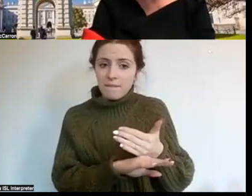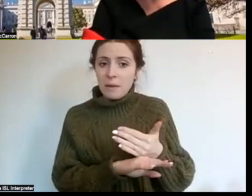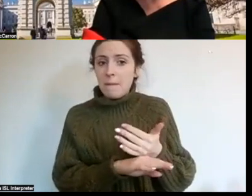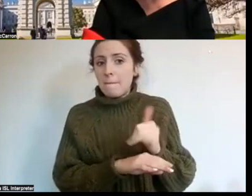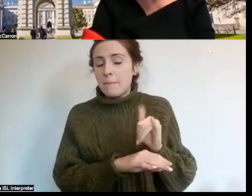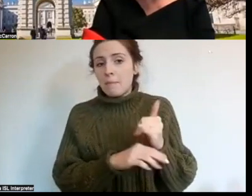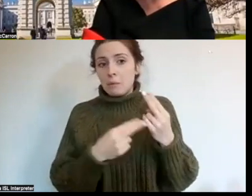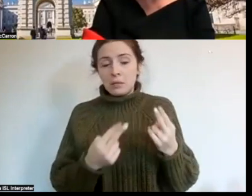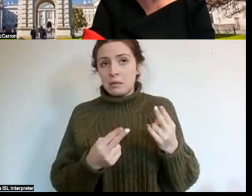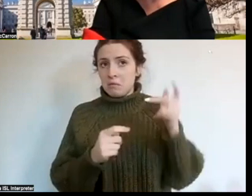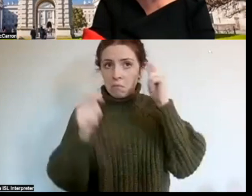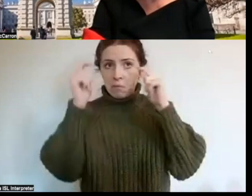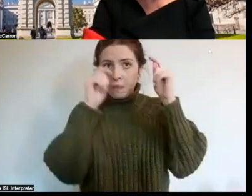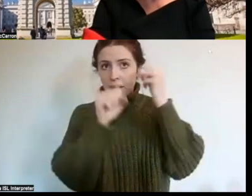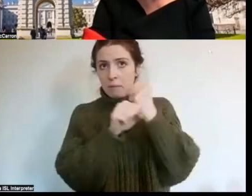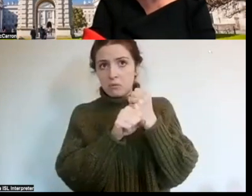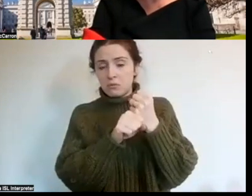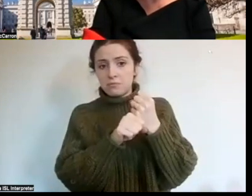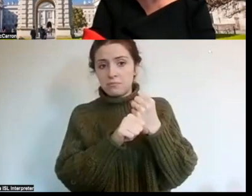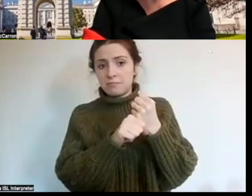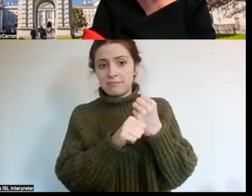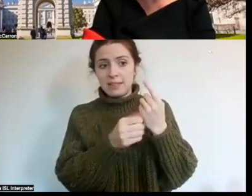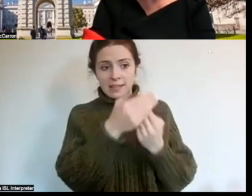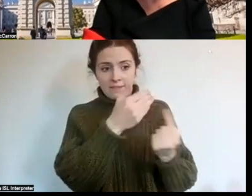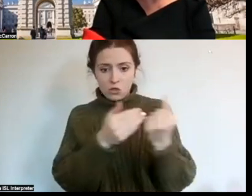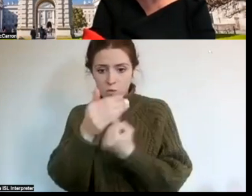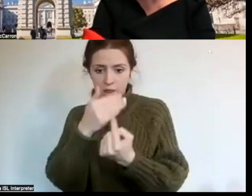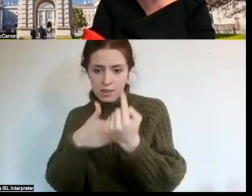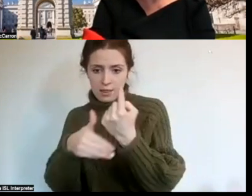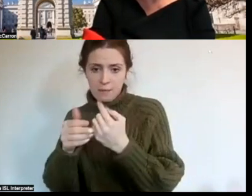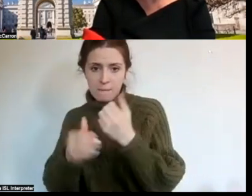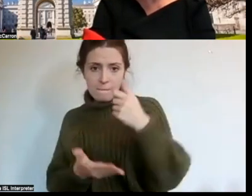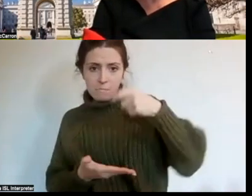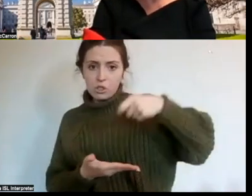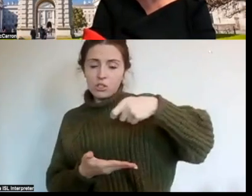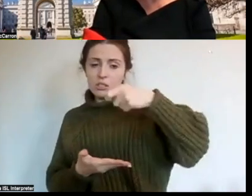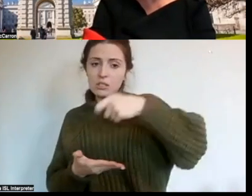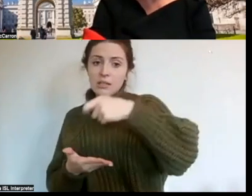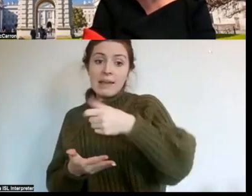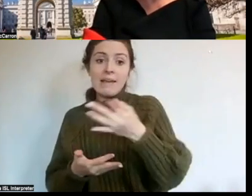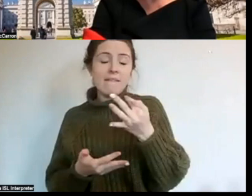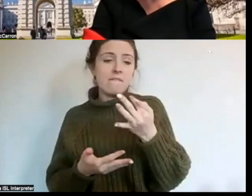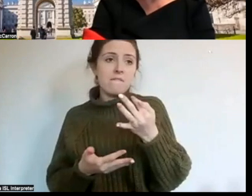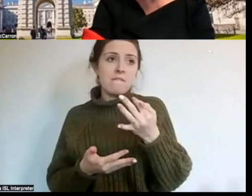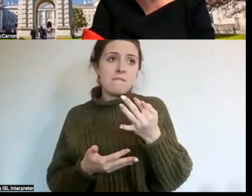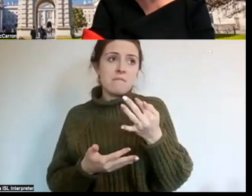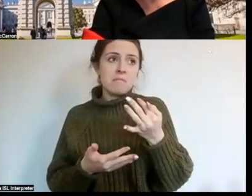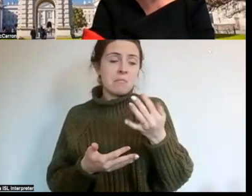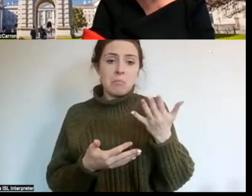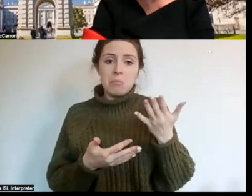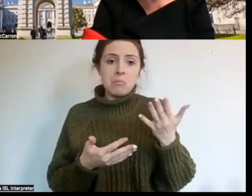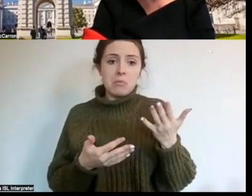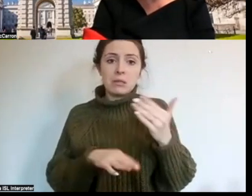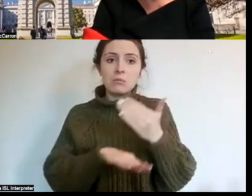to reimagine in an individualized budget context, if that is realized, what staffing will